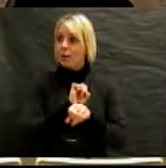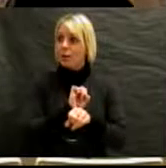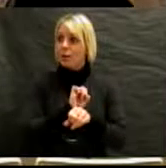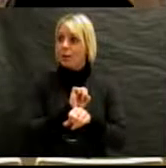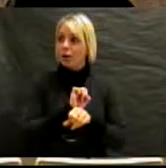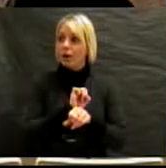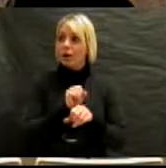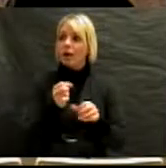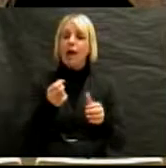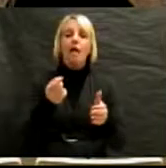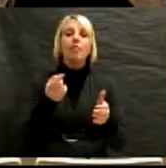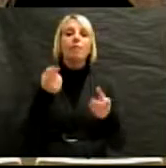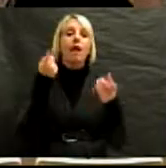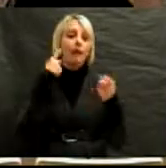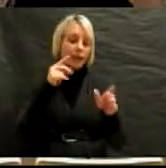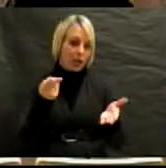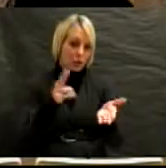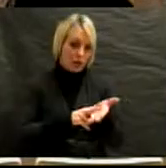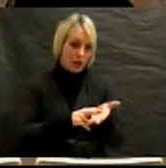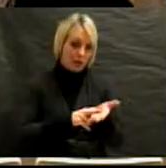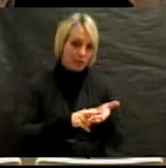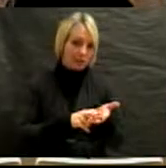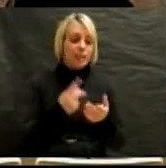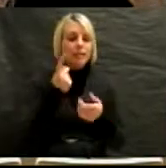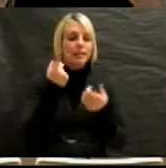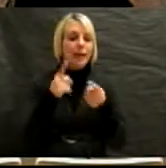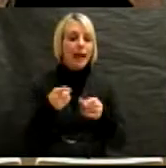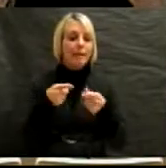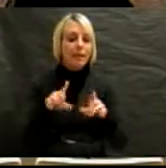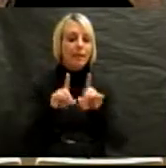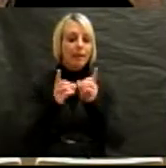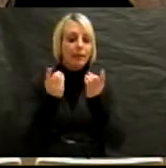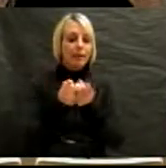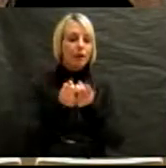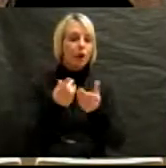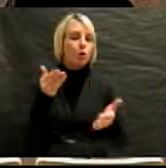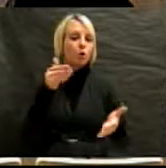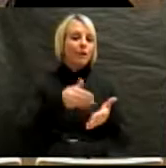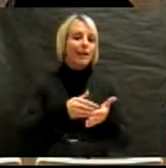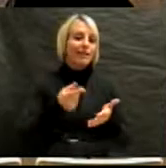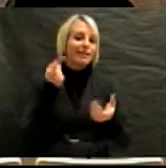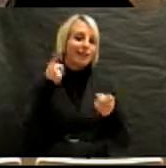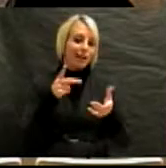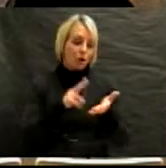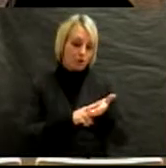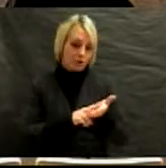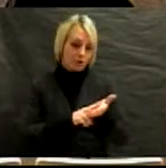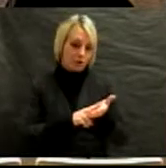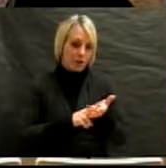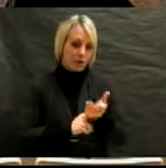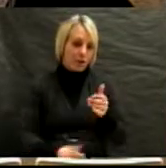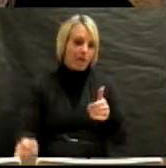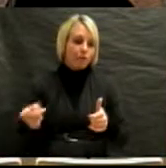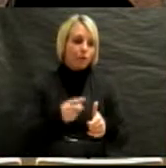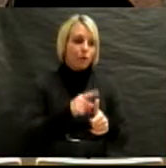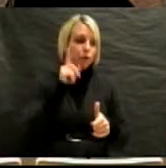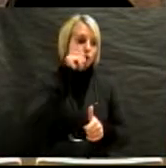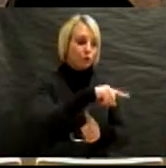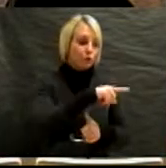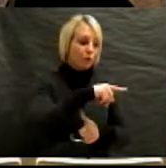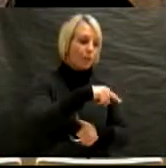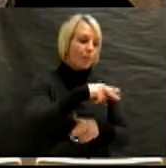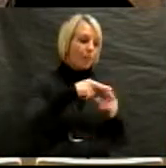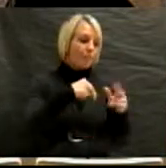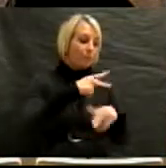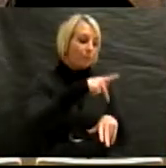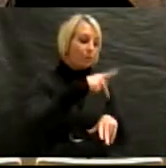think violates the contract, they file a grievance. It first goes through the, I think, building principal typically, Then HR. then up to the HR department, then up to the